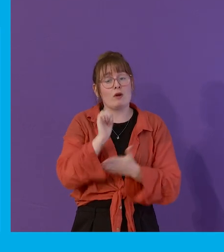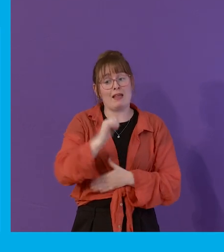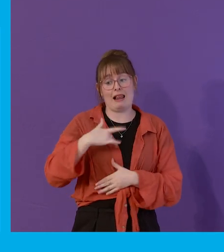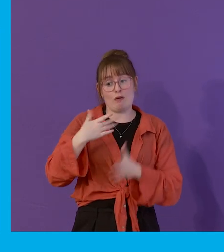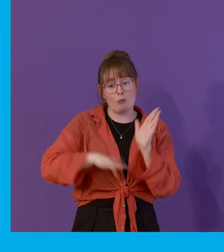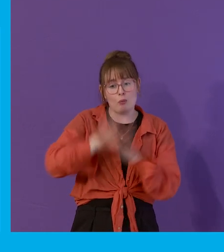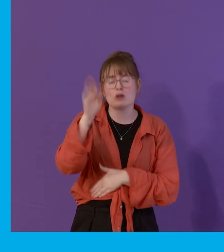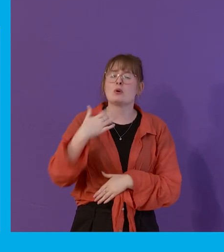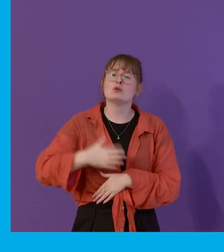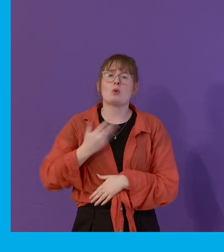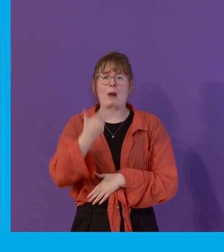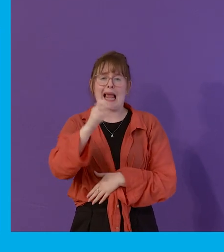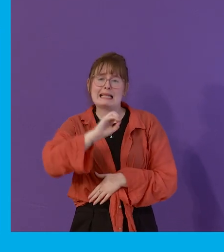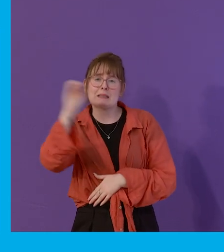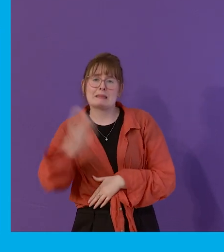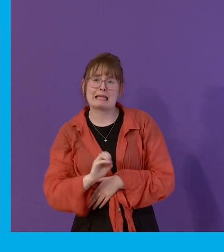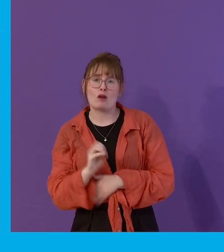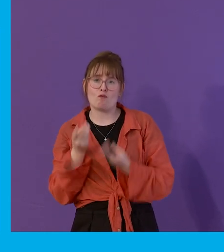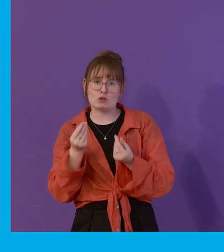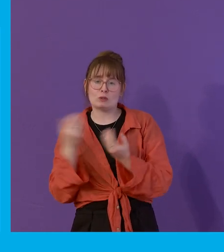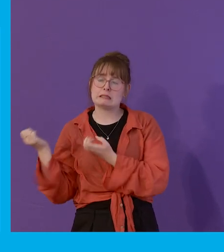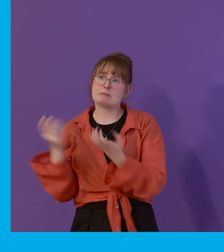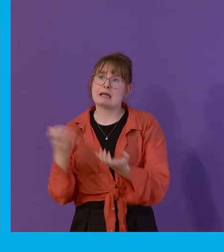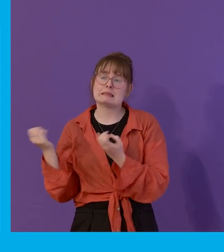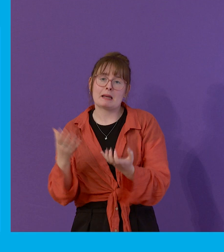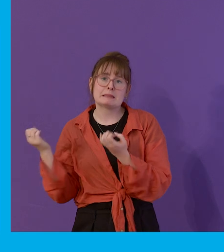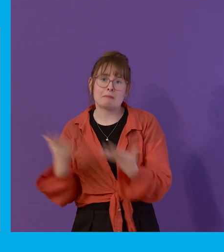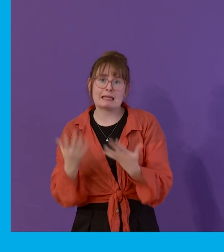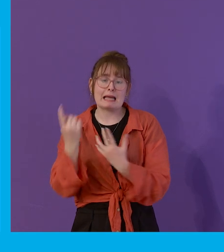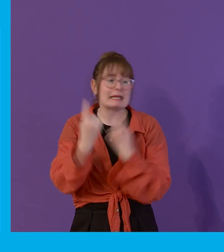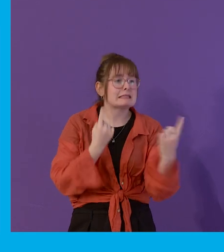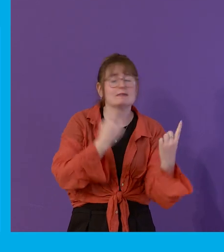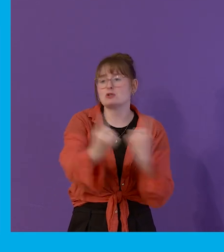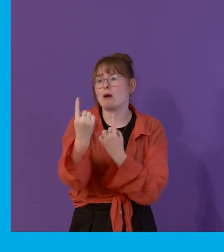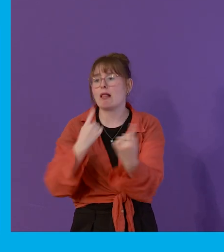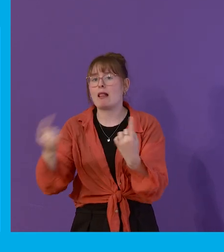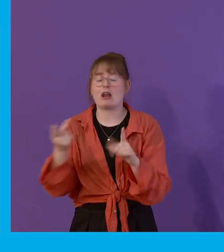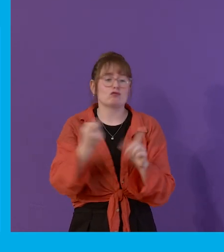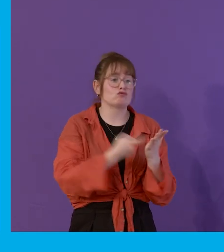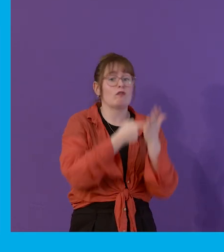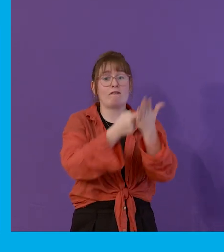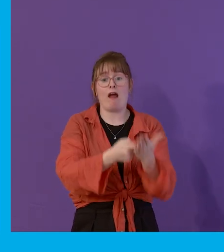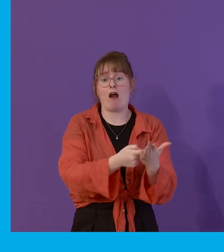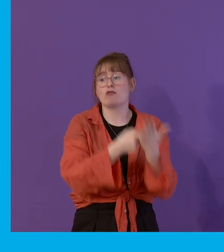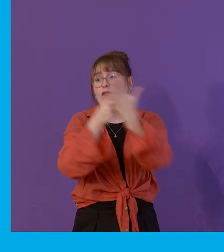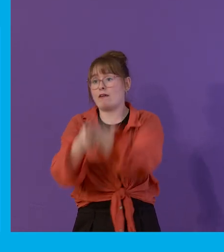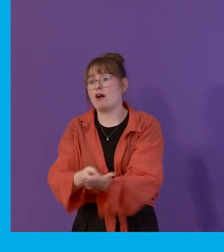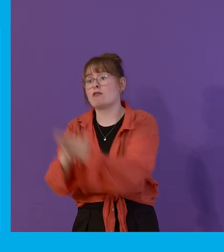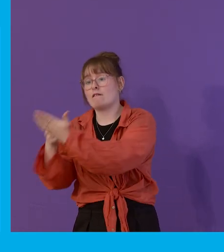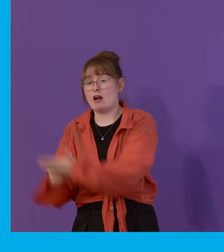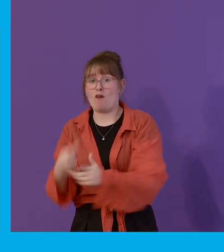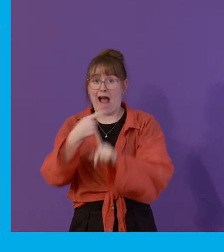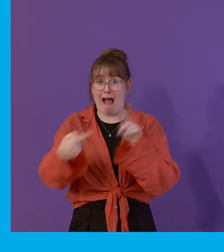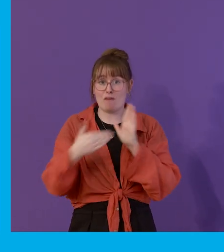spending 80% of their resources on assessing them individually and referring them on to somebody else at a cost of $500,000 a year